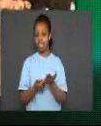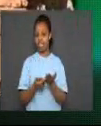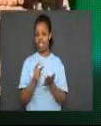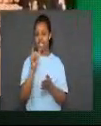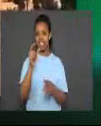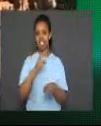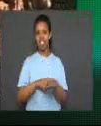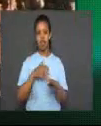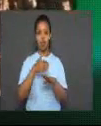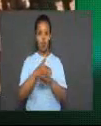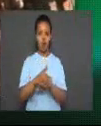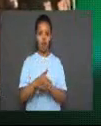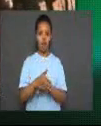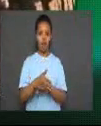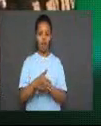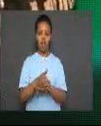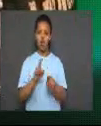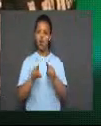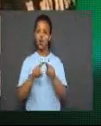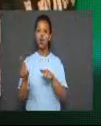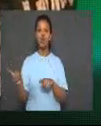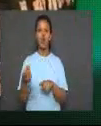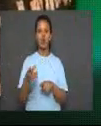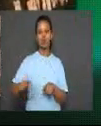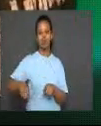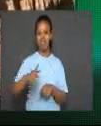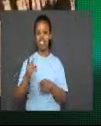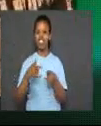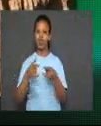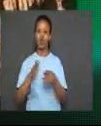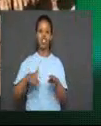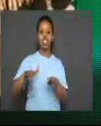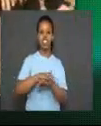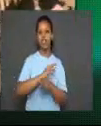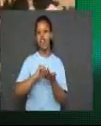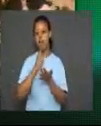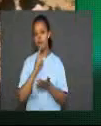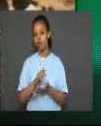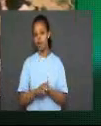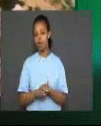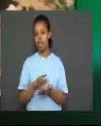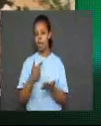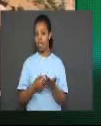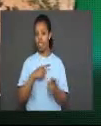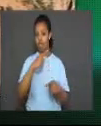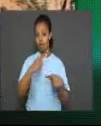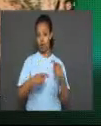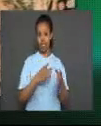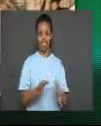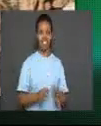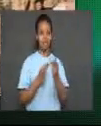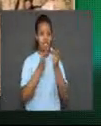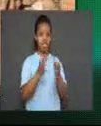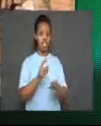be populated by a variety of plants. During the process of